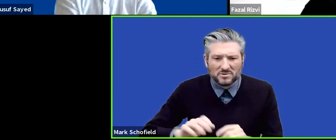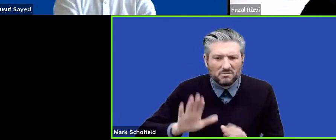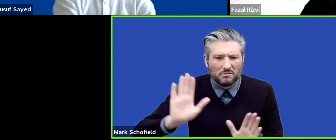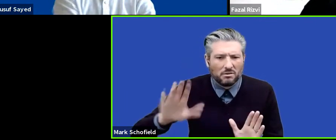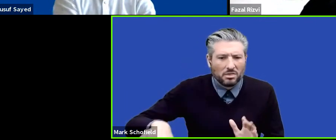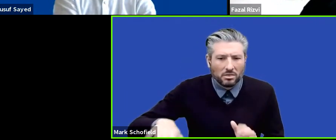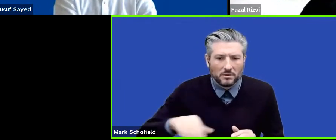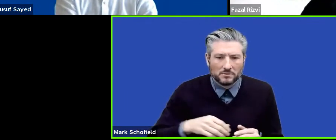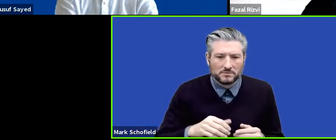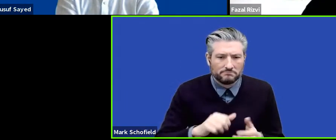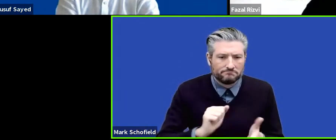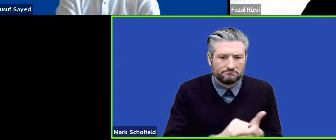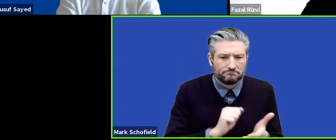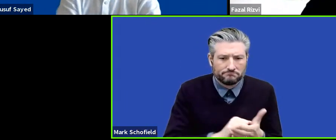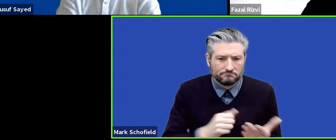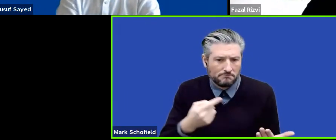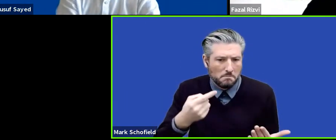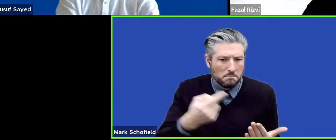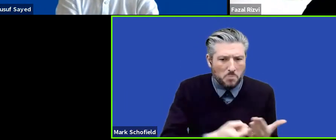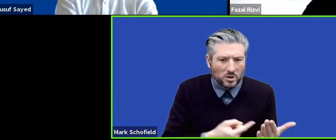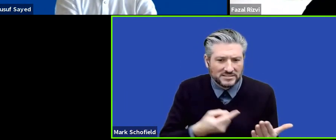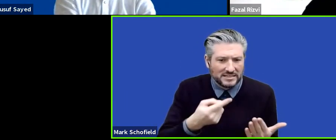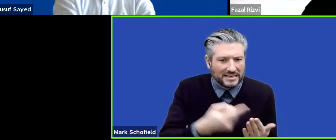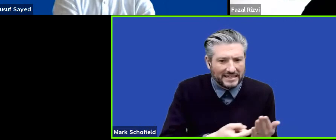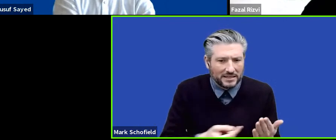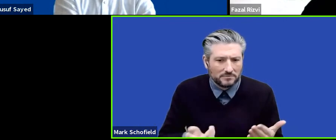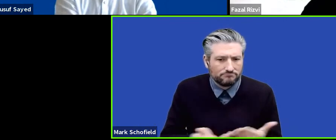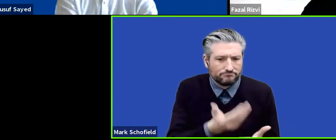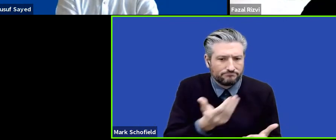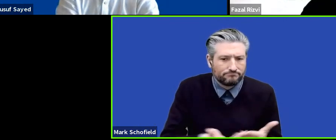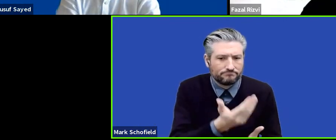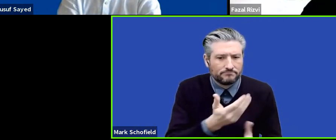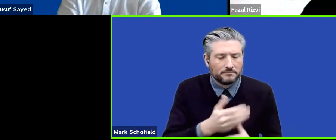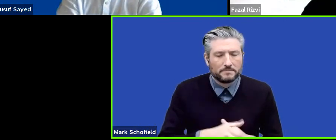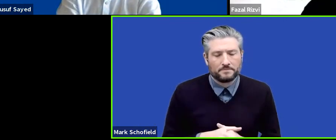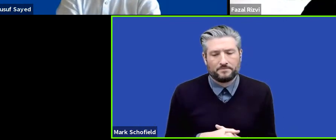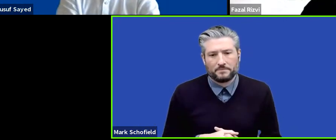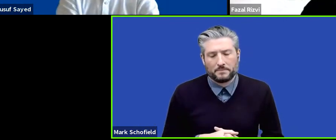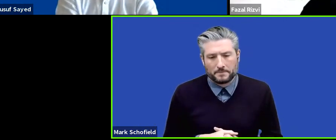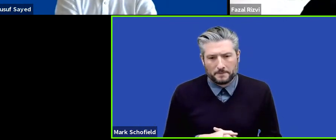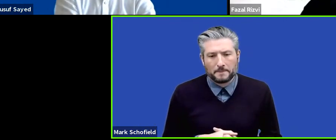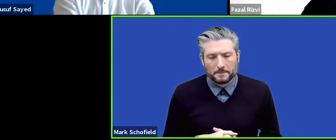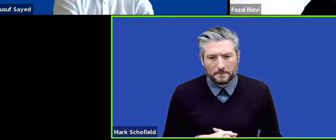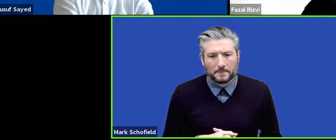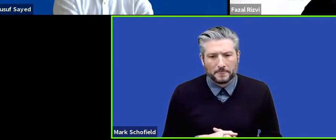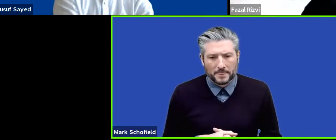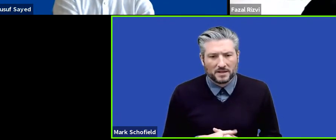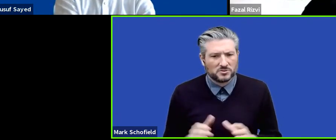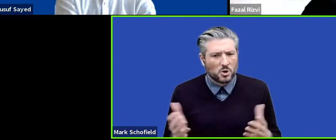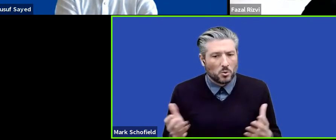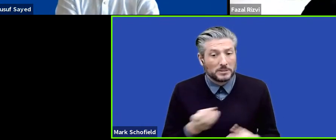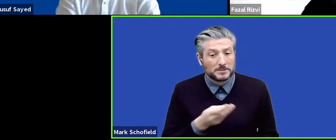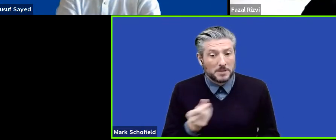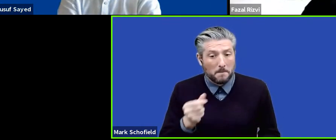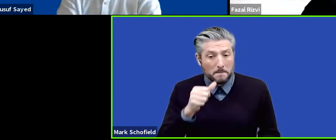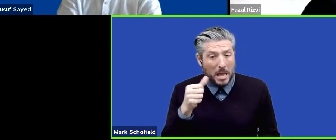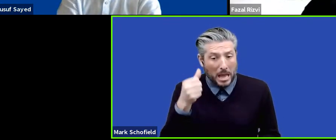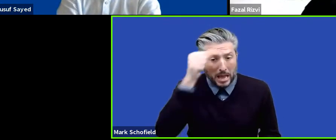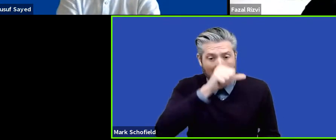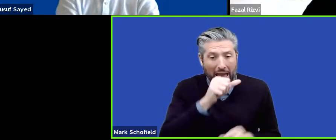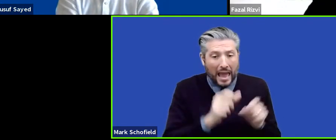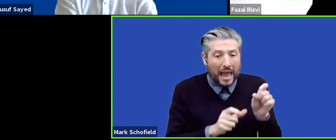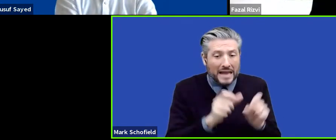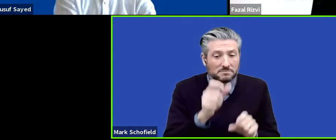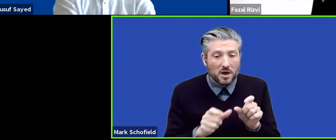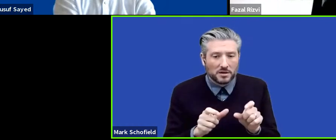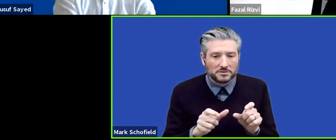would argue, a certain kind of expertise that's been privileged in the processes of policy making. And